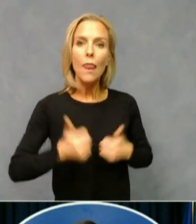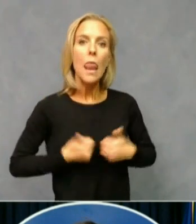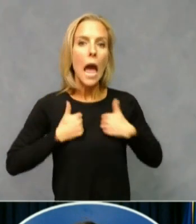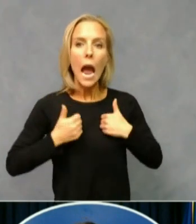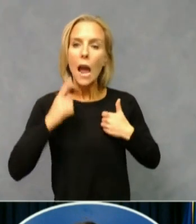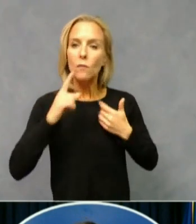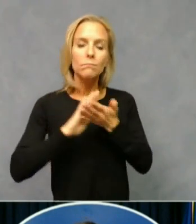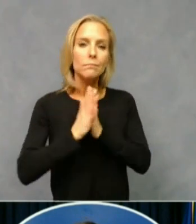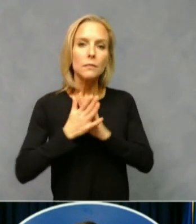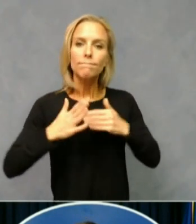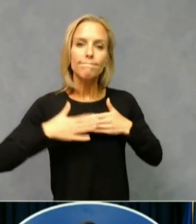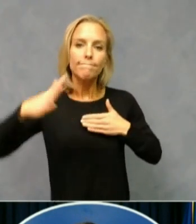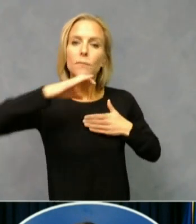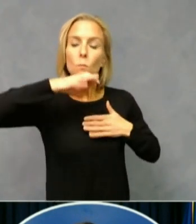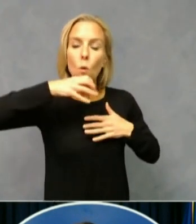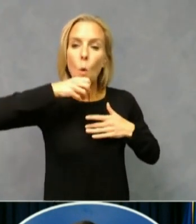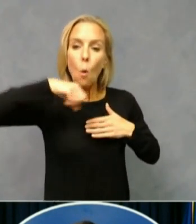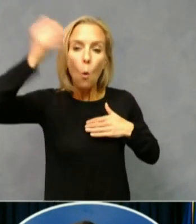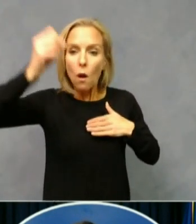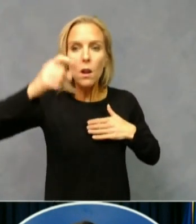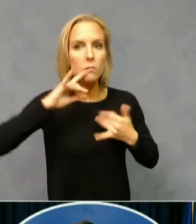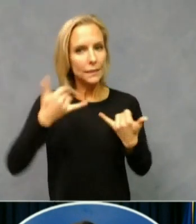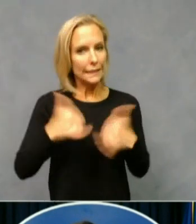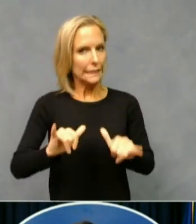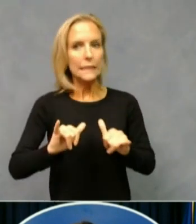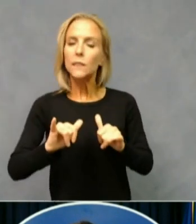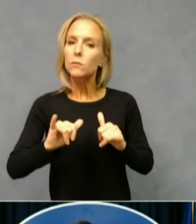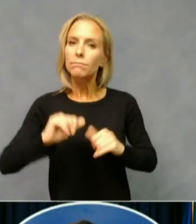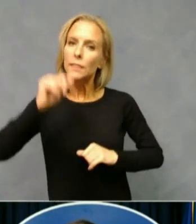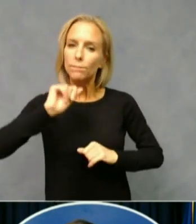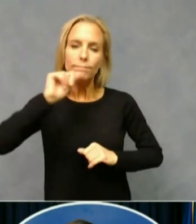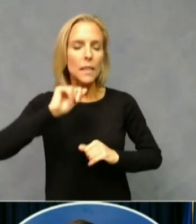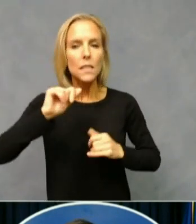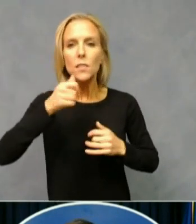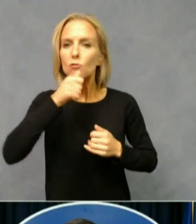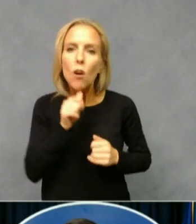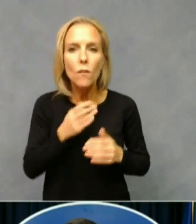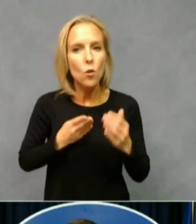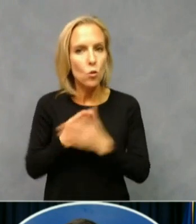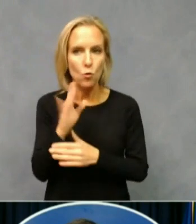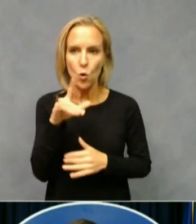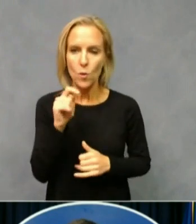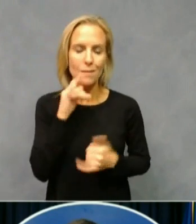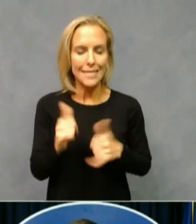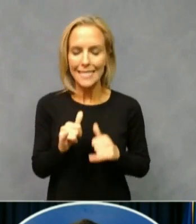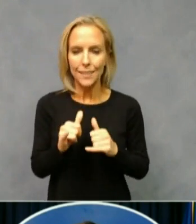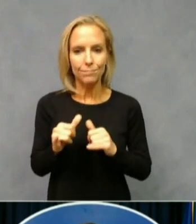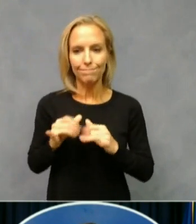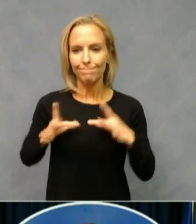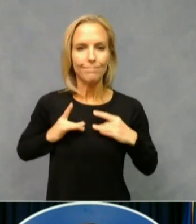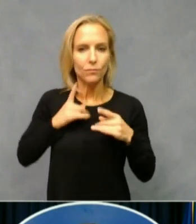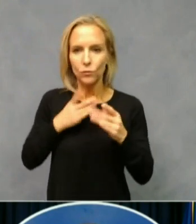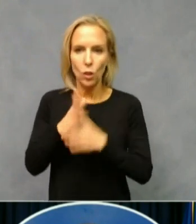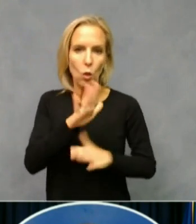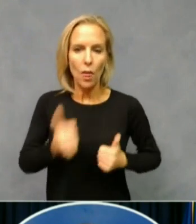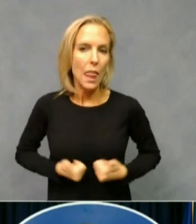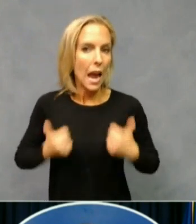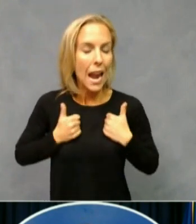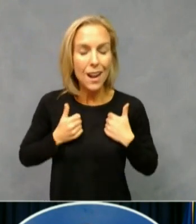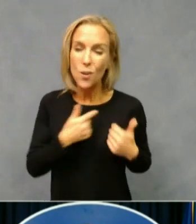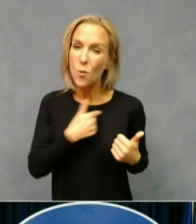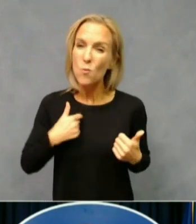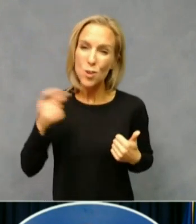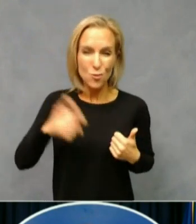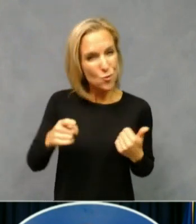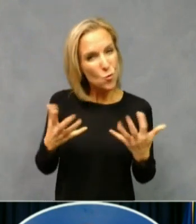suffering that people go through. It's something that we can and should want to prevent.